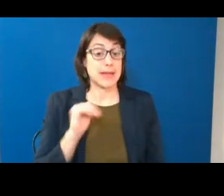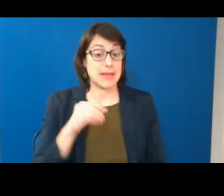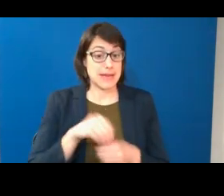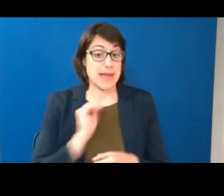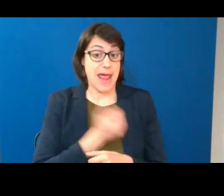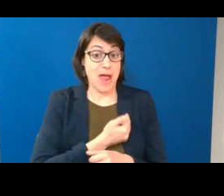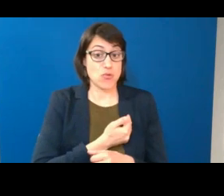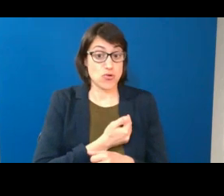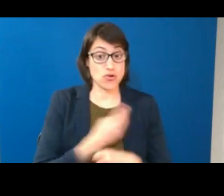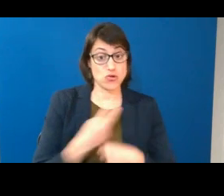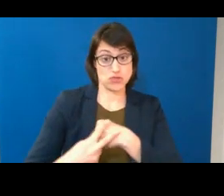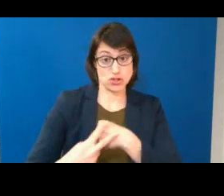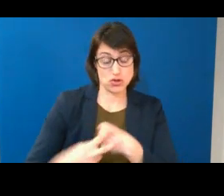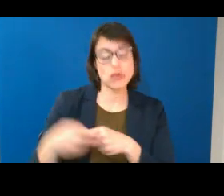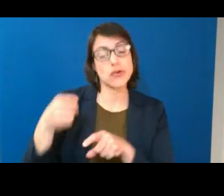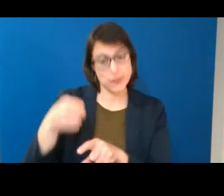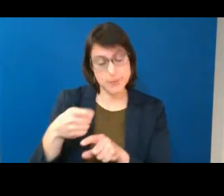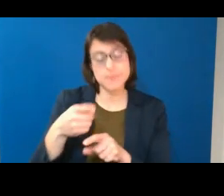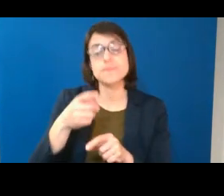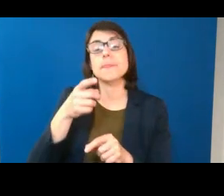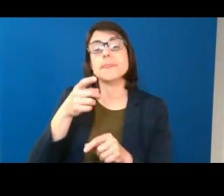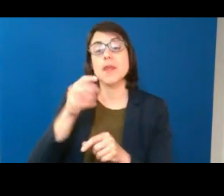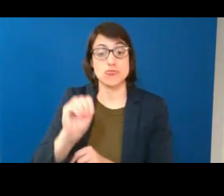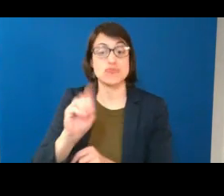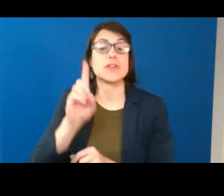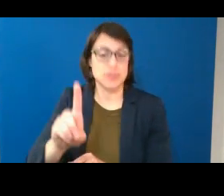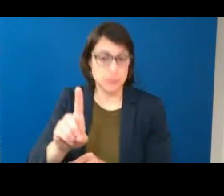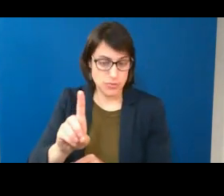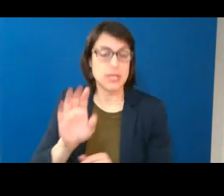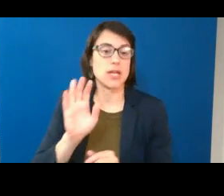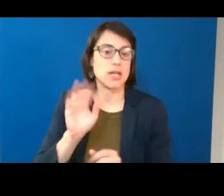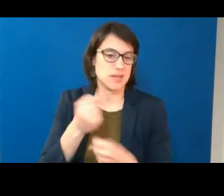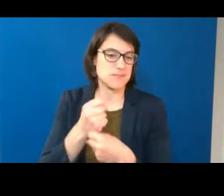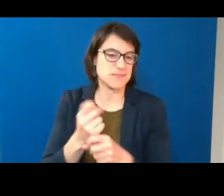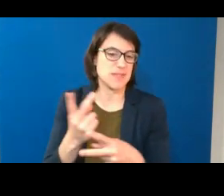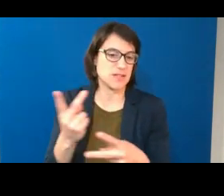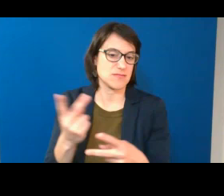exacerbating other challenges that we deal with like flooding and water quality. Next slide, please.